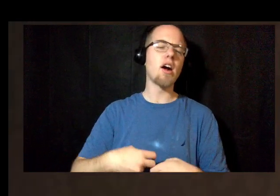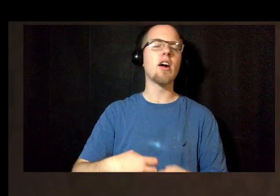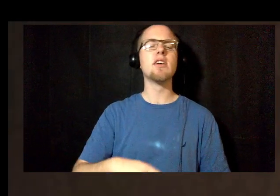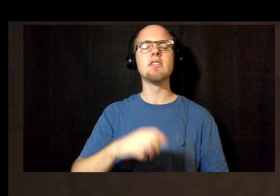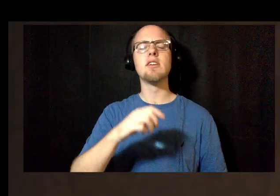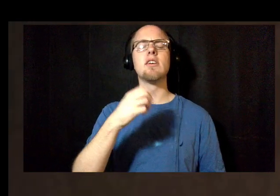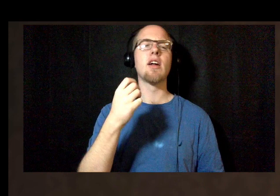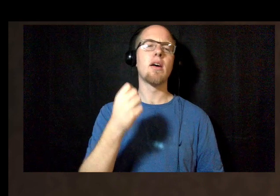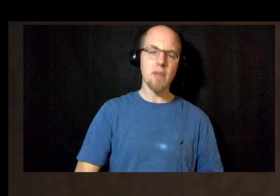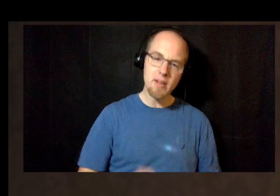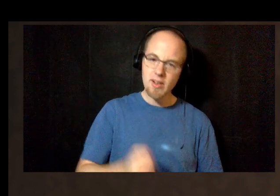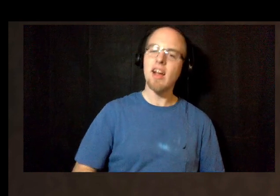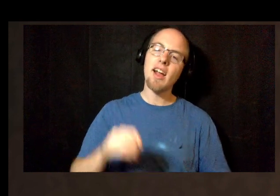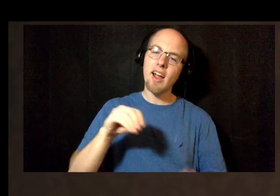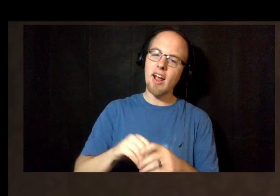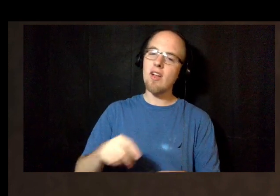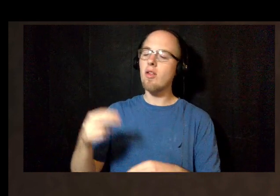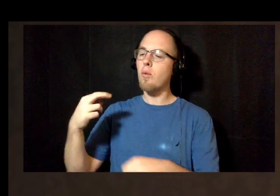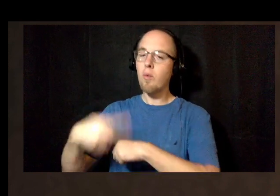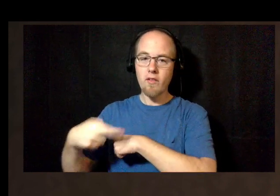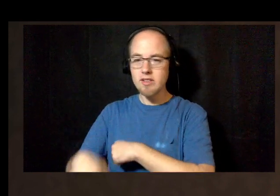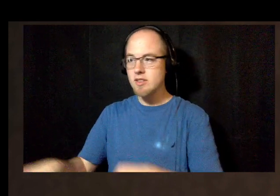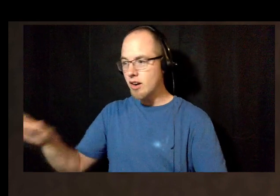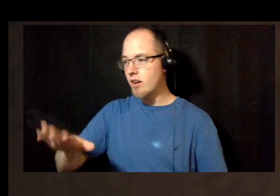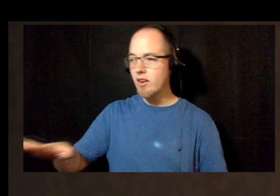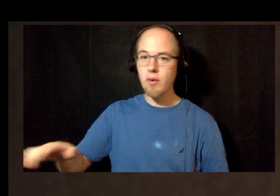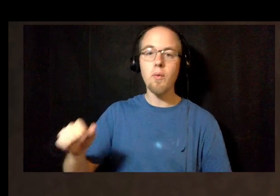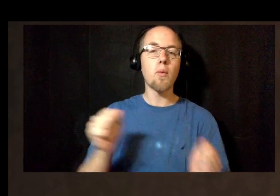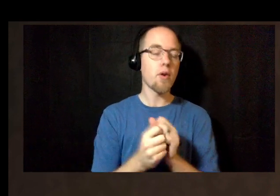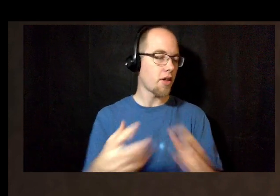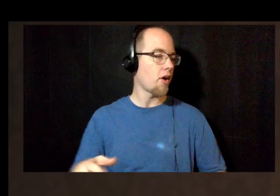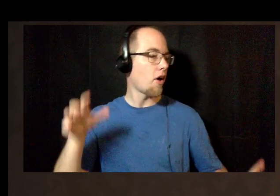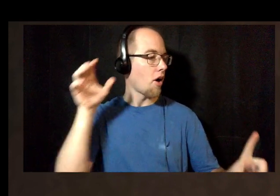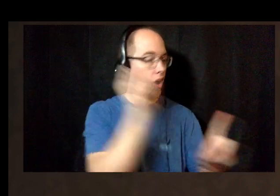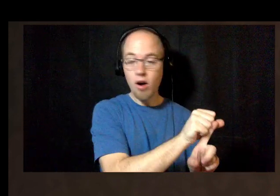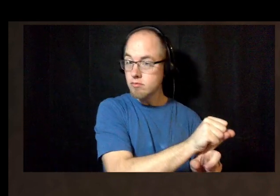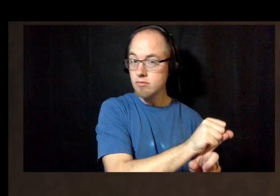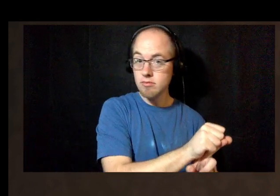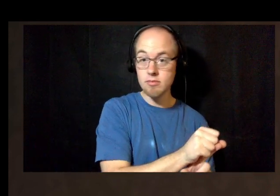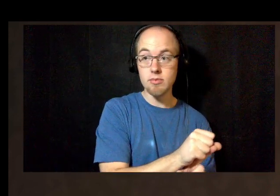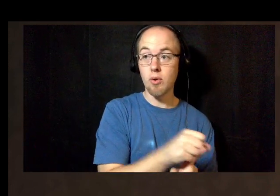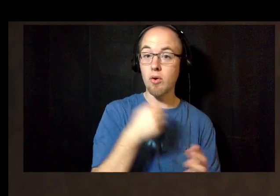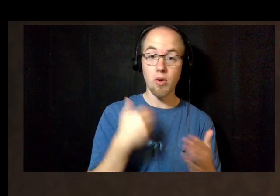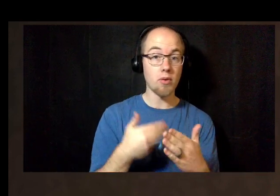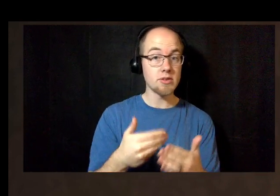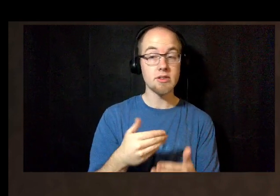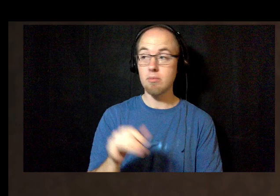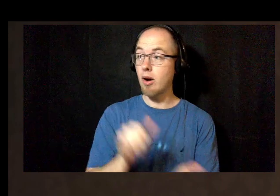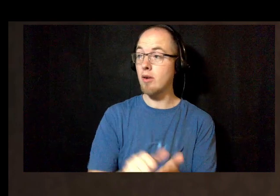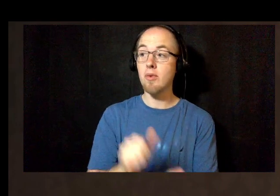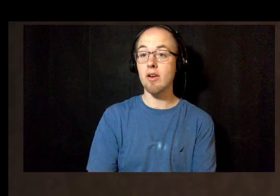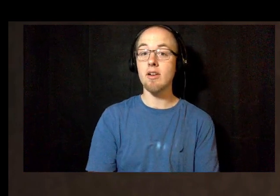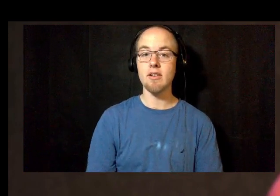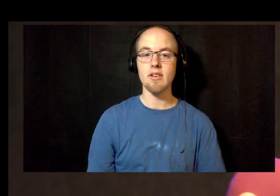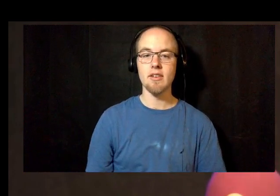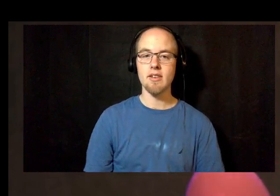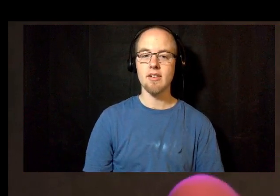reference section without getting caught. It's almost impossible, in fact.